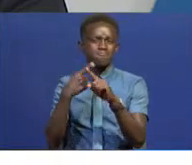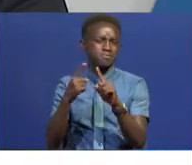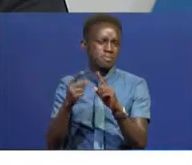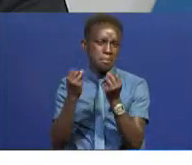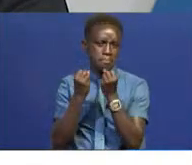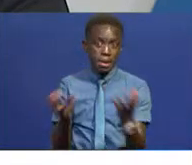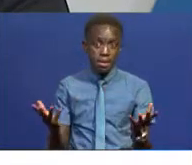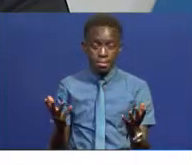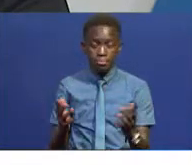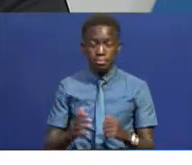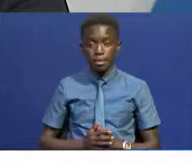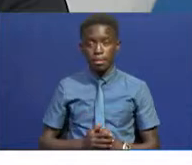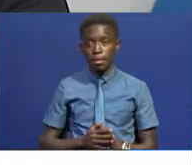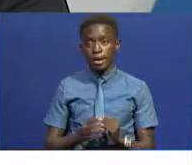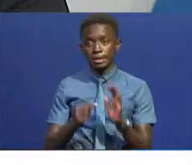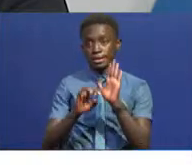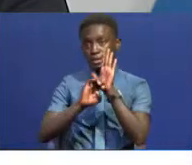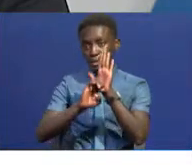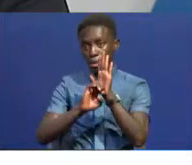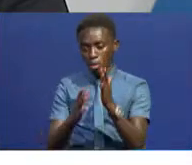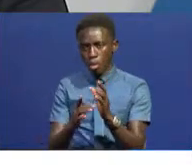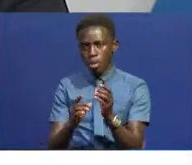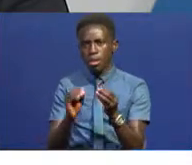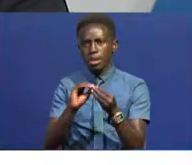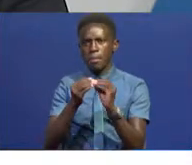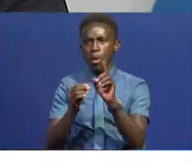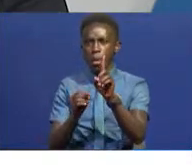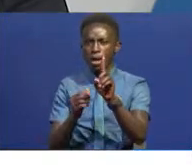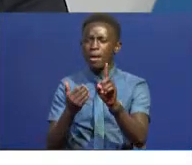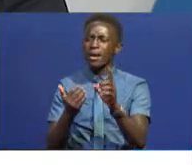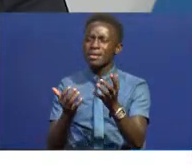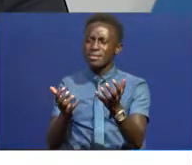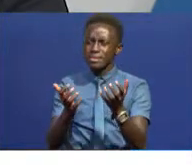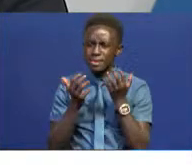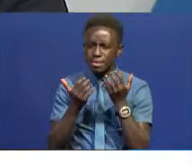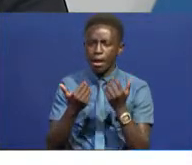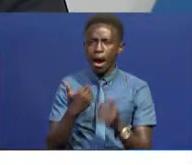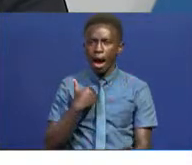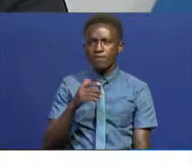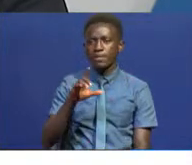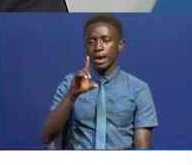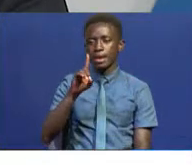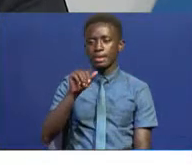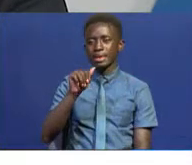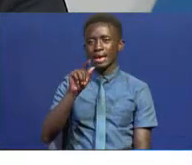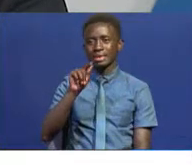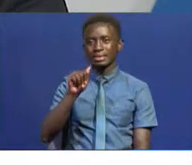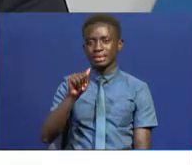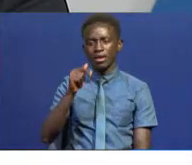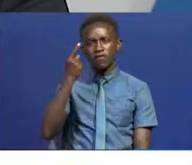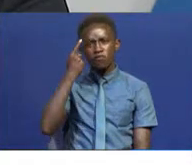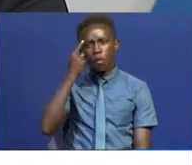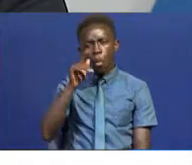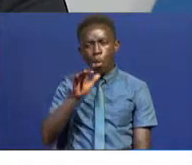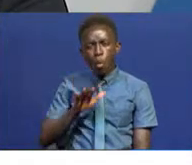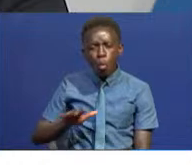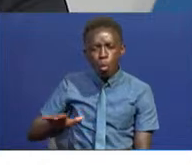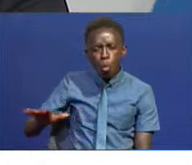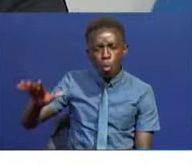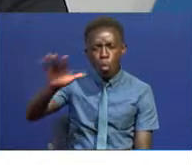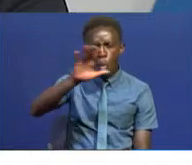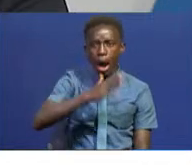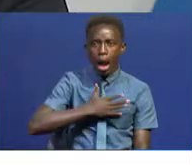that there is need to have data for all our mineral resources. And